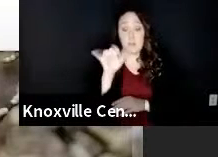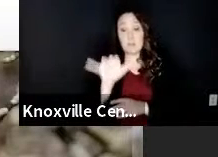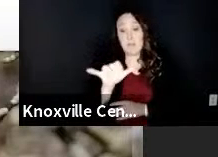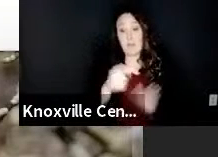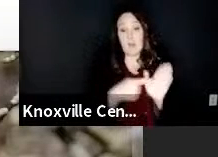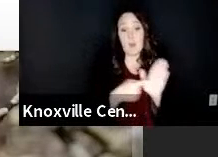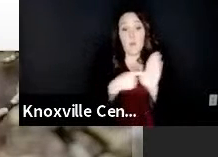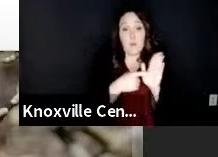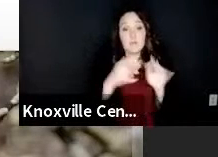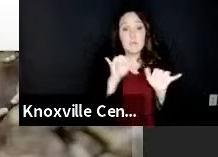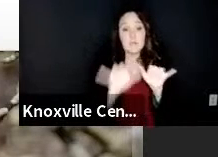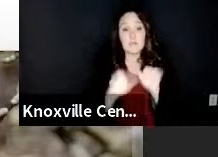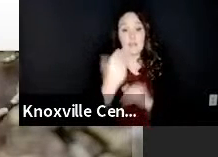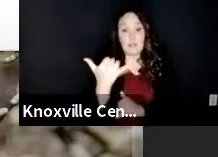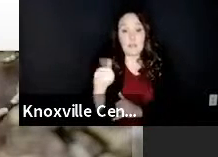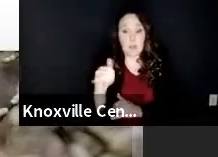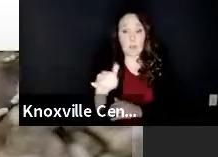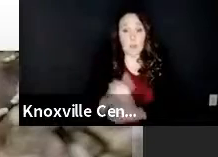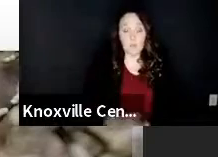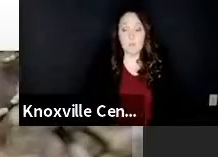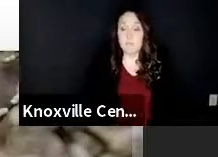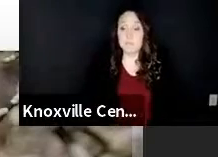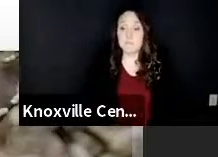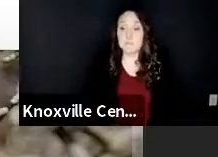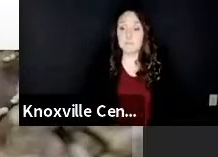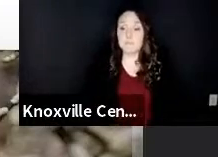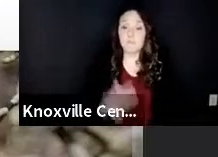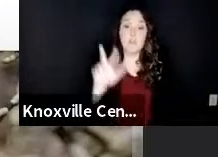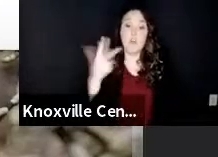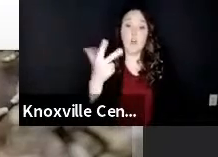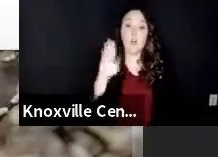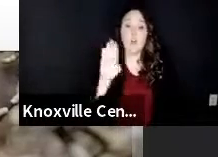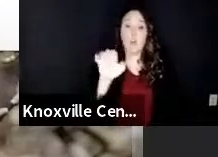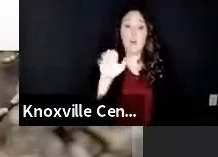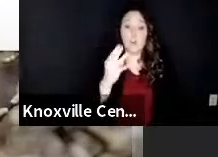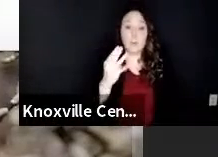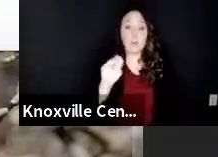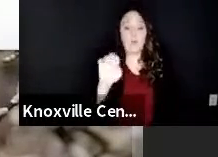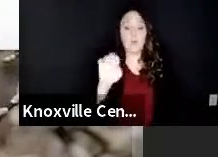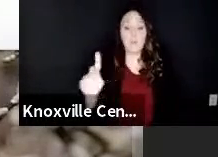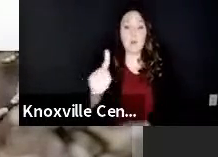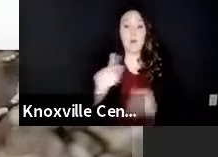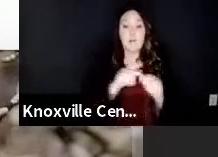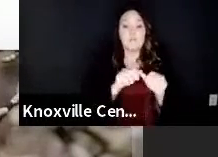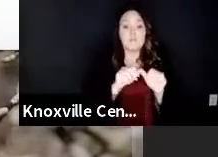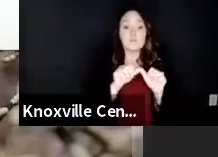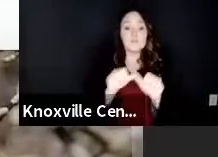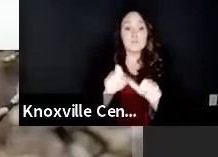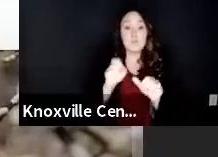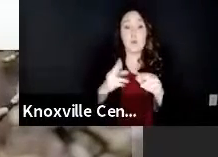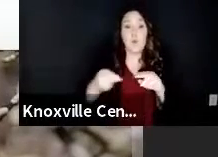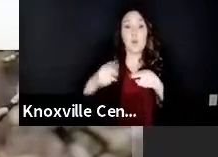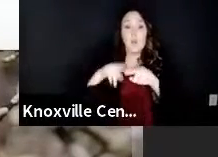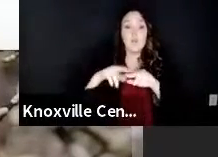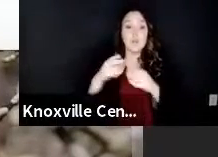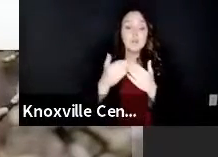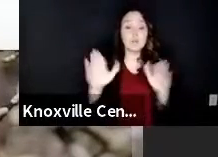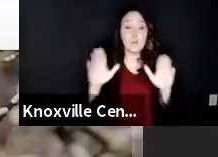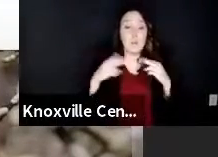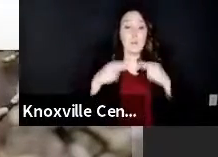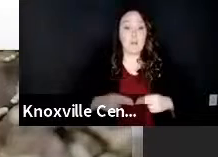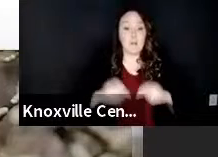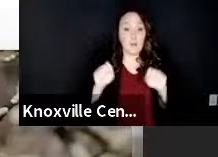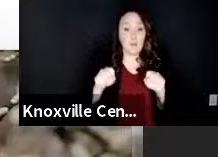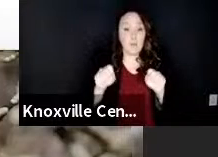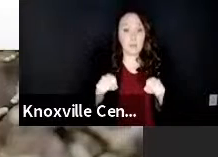this benchmark as yellow. Our third benchmark, sustained or increased public health capability. For this benchmark, we aim